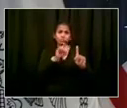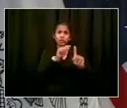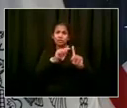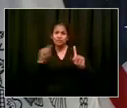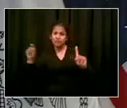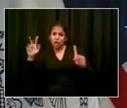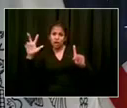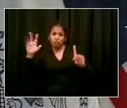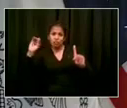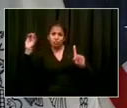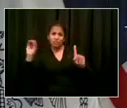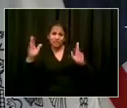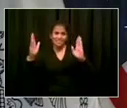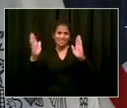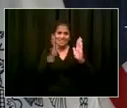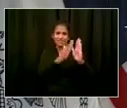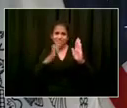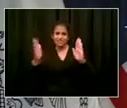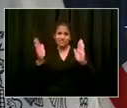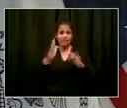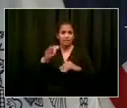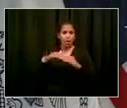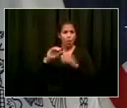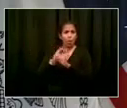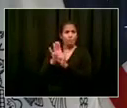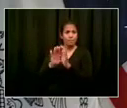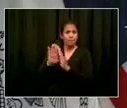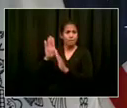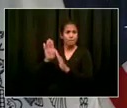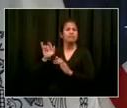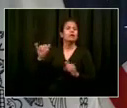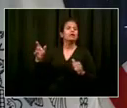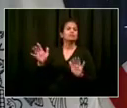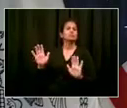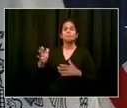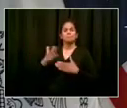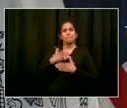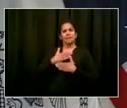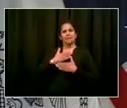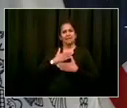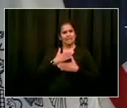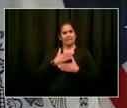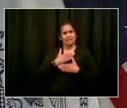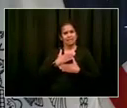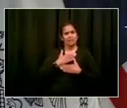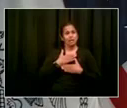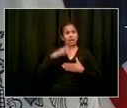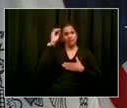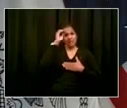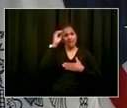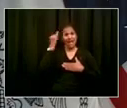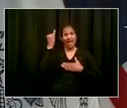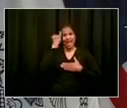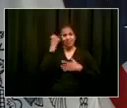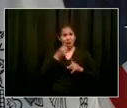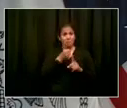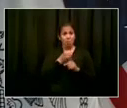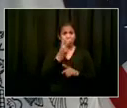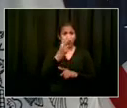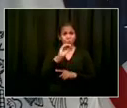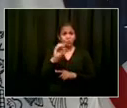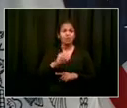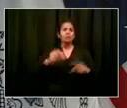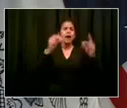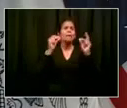be that if we get to 2%, we pause, because if we're already at 2%, it means something's moving in the wrong